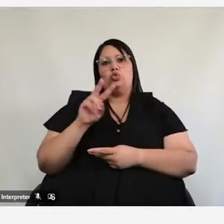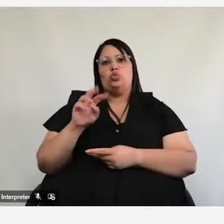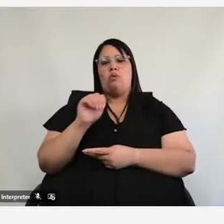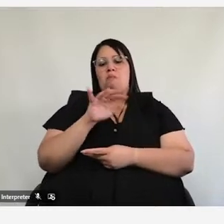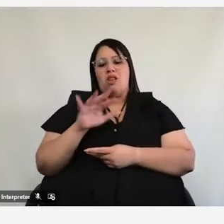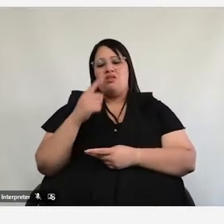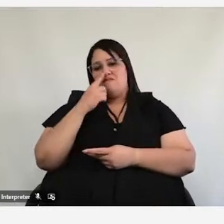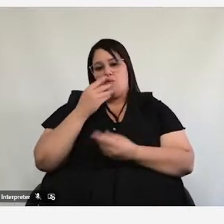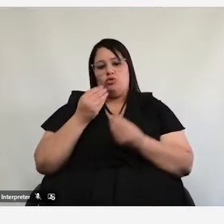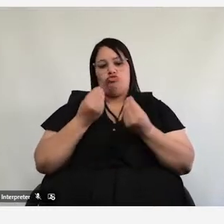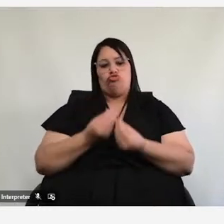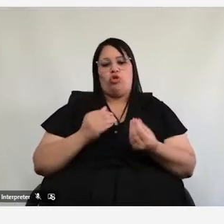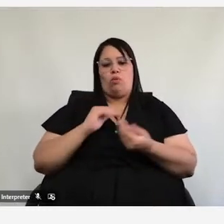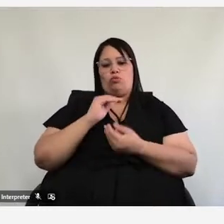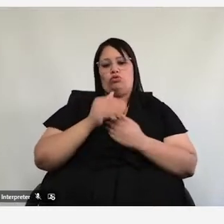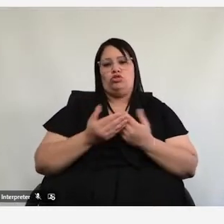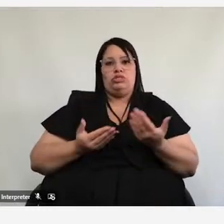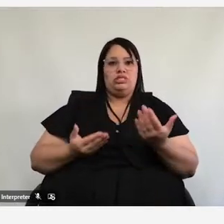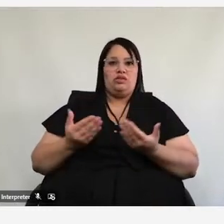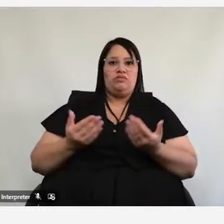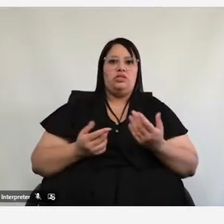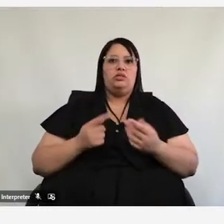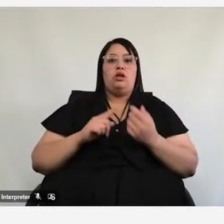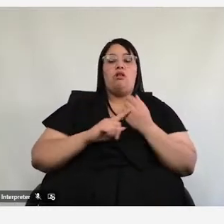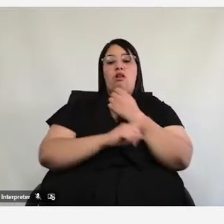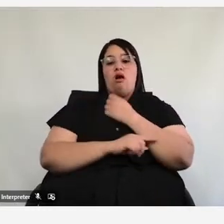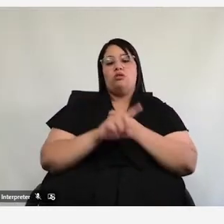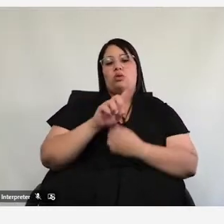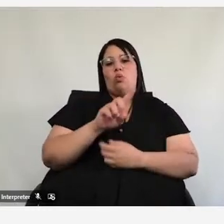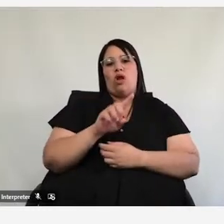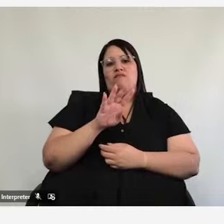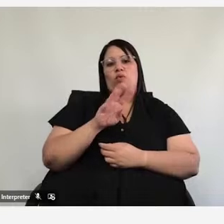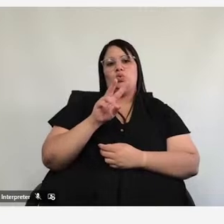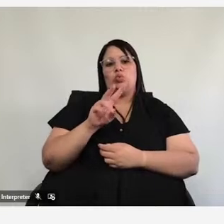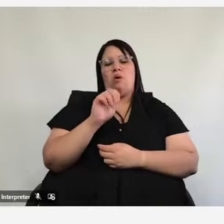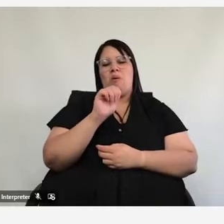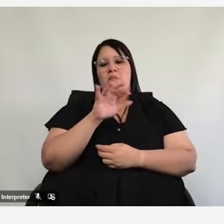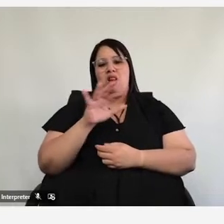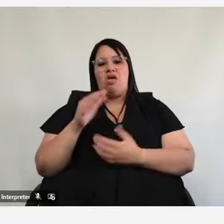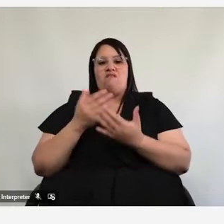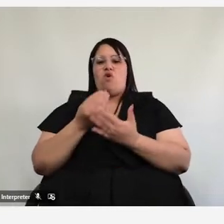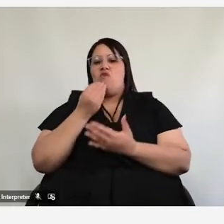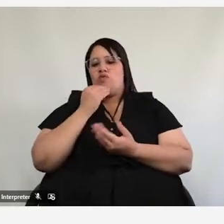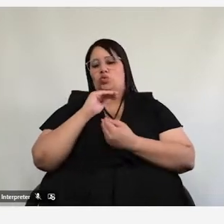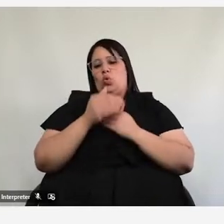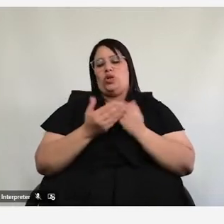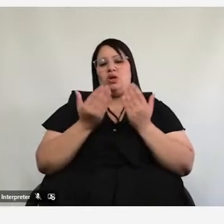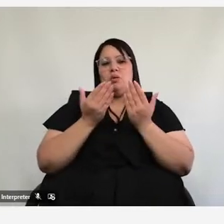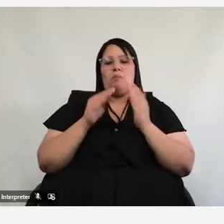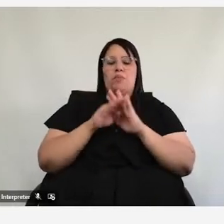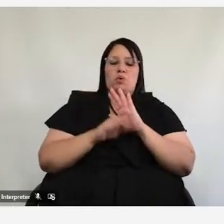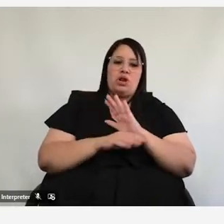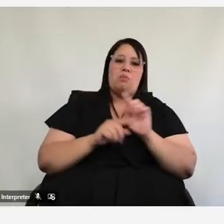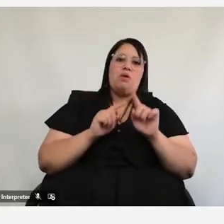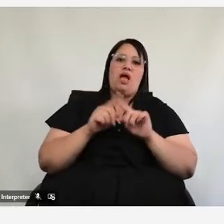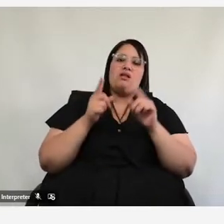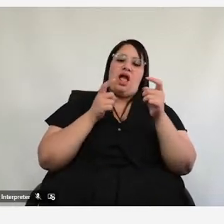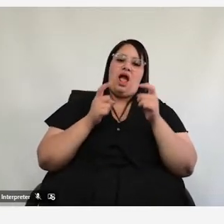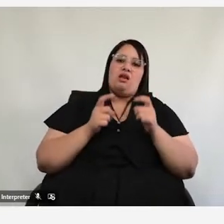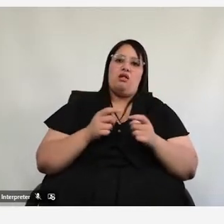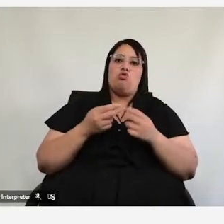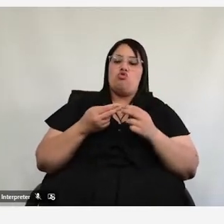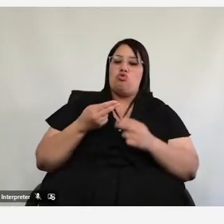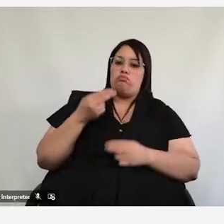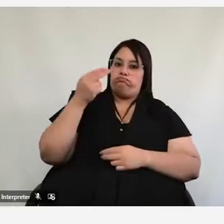child protection services. And lastly, 142 million for food security programs tackling rising